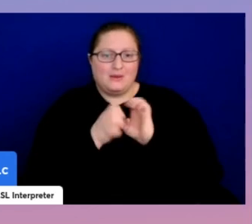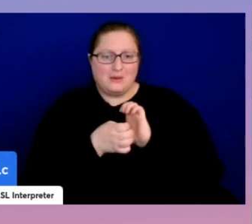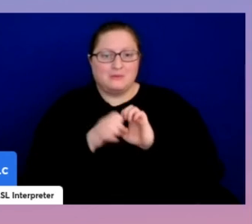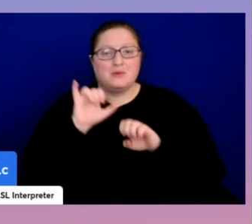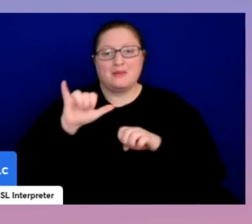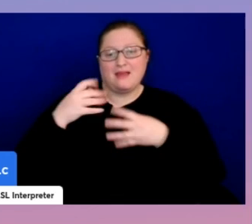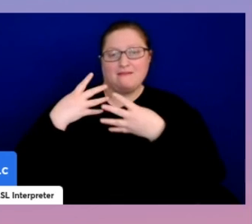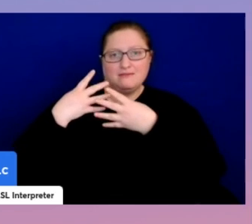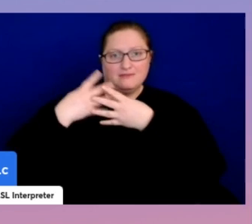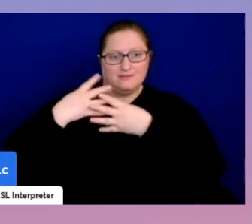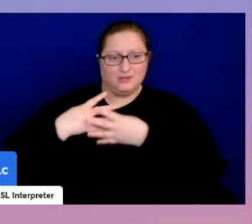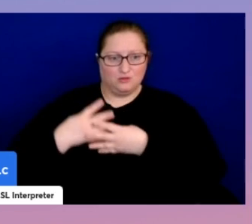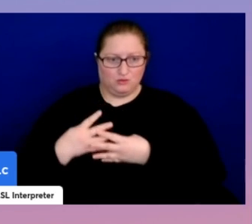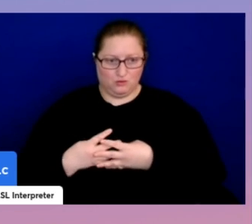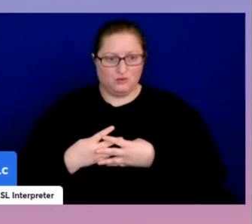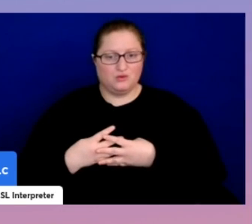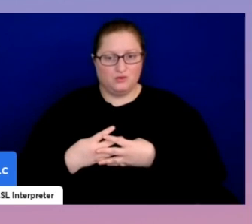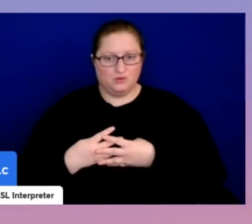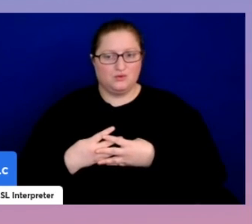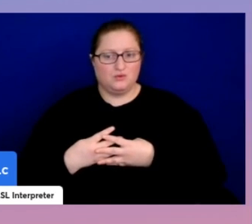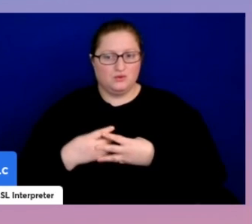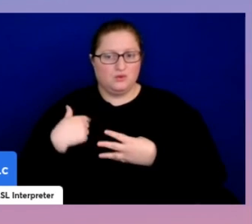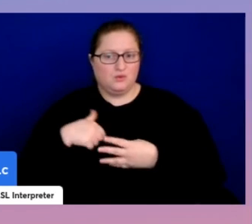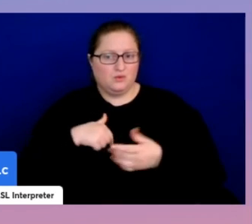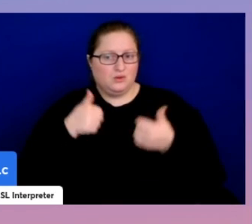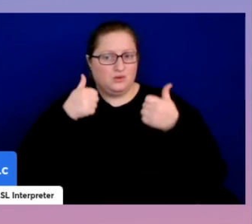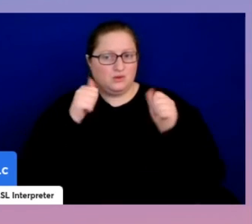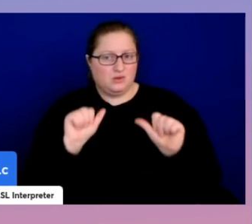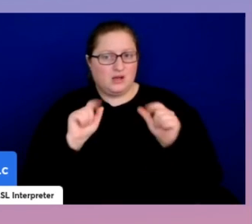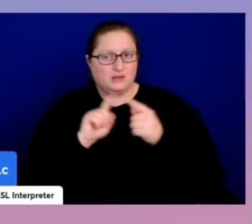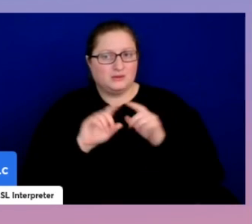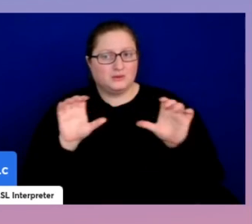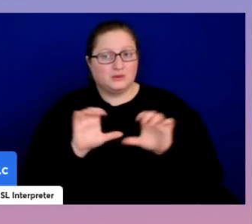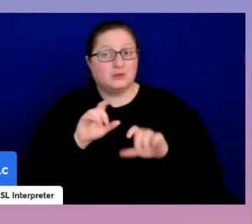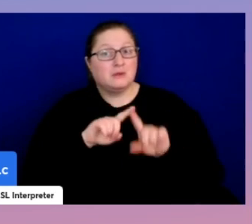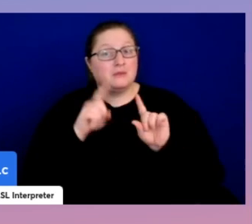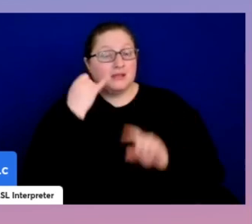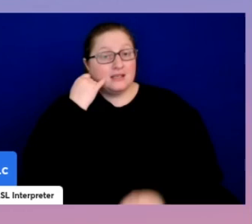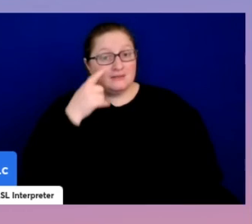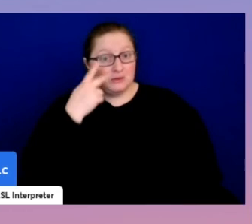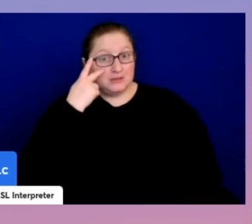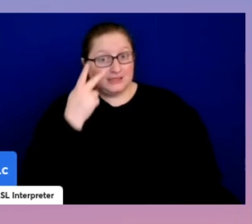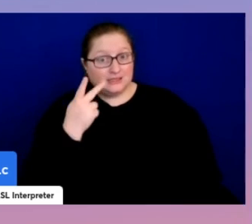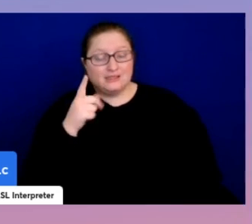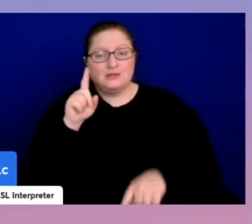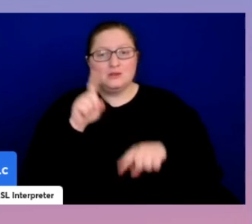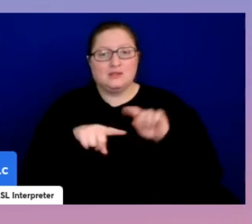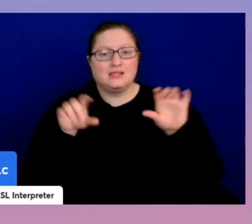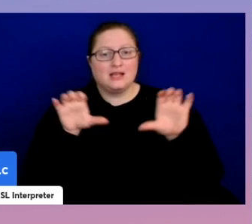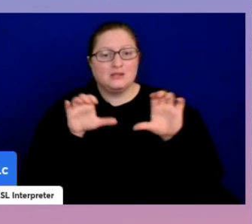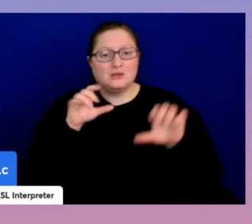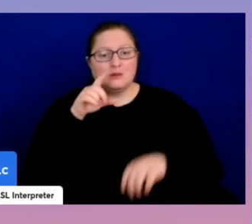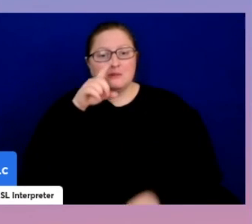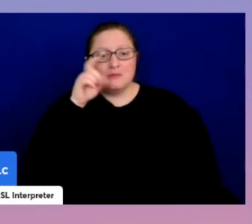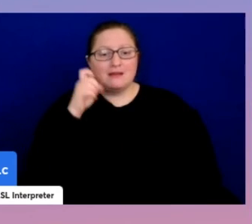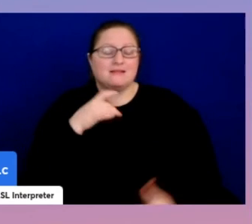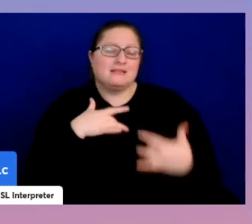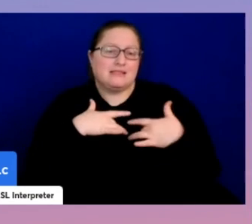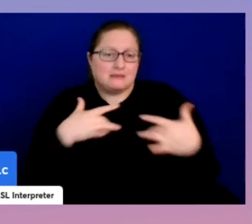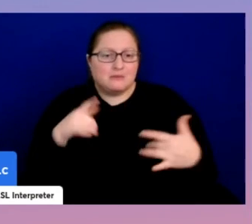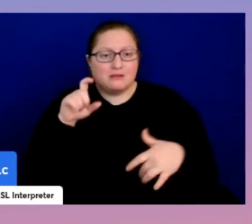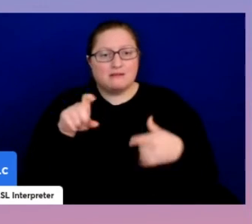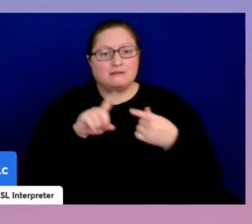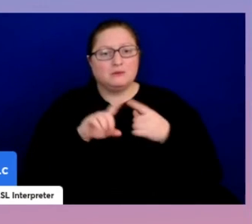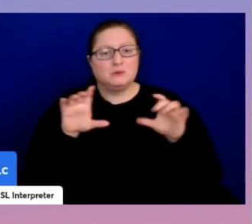that we try to do that. But if you see this, we cannot do that because of normally we need to